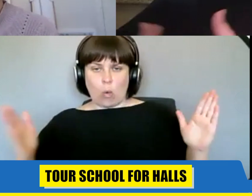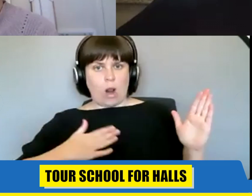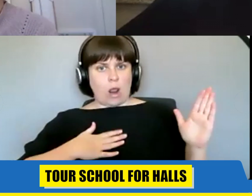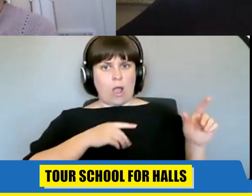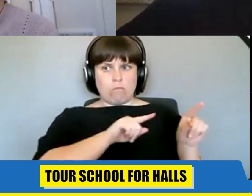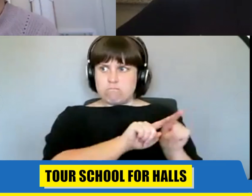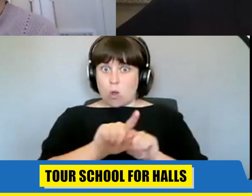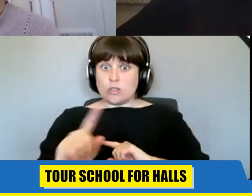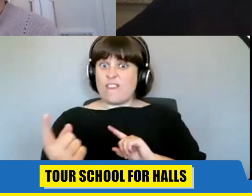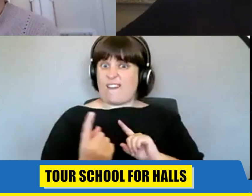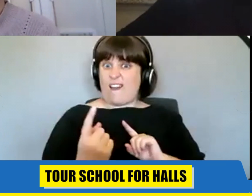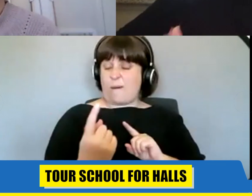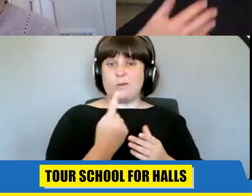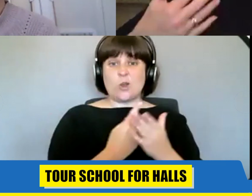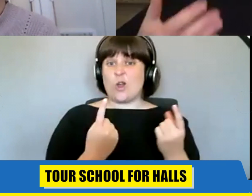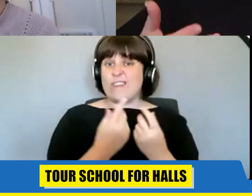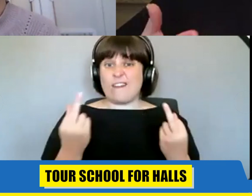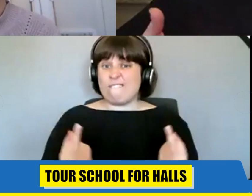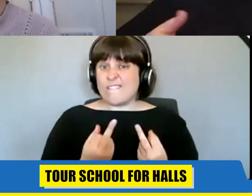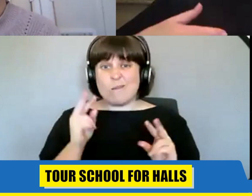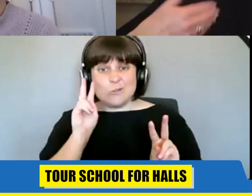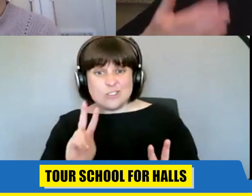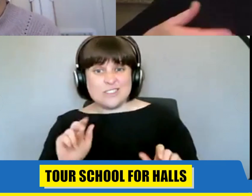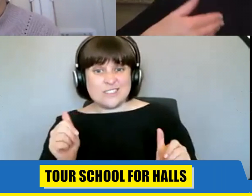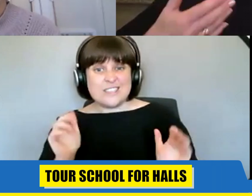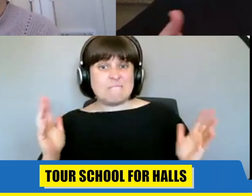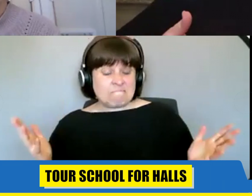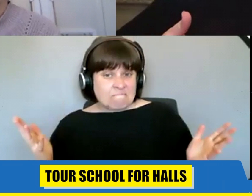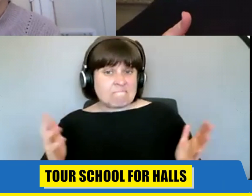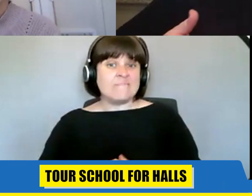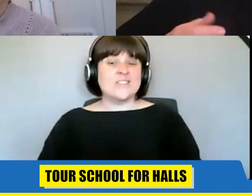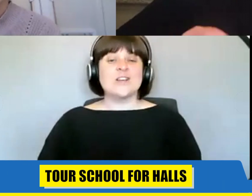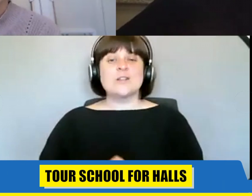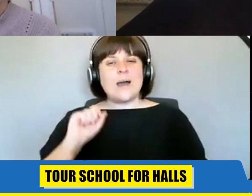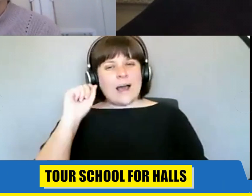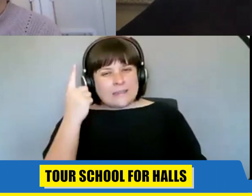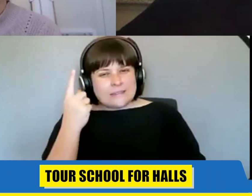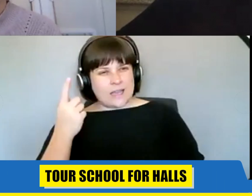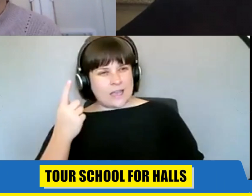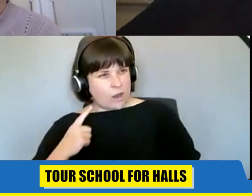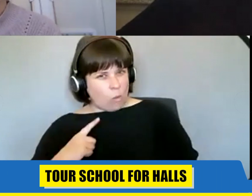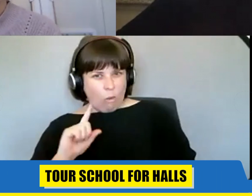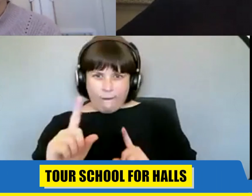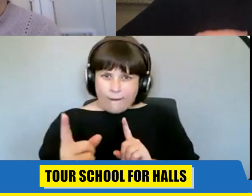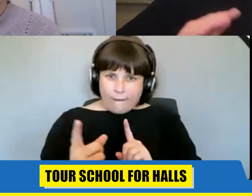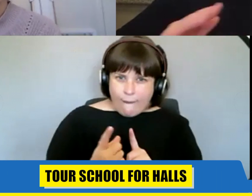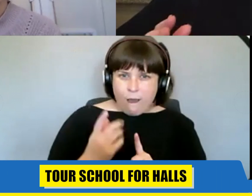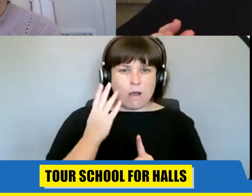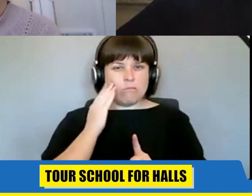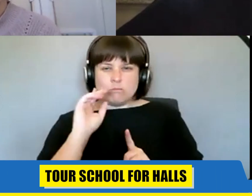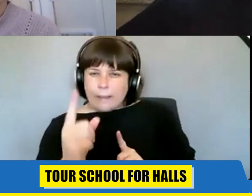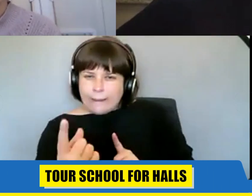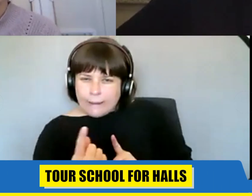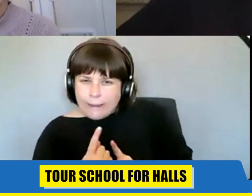come. So understanding, how people attend, what they think